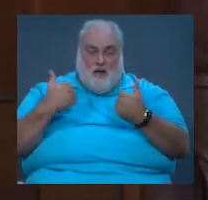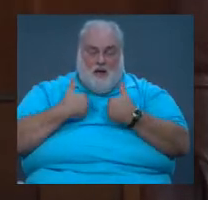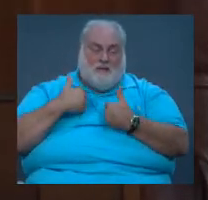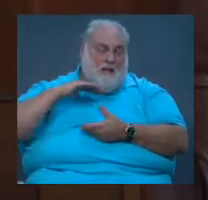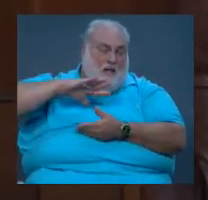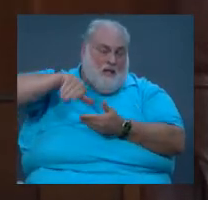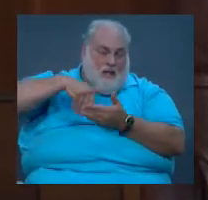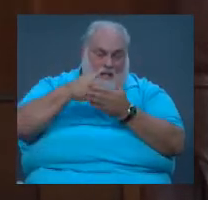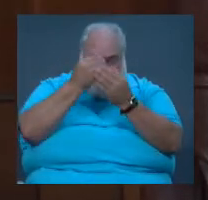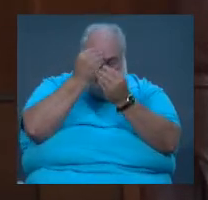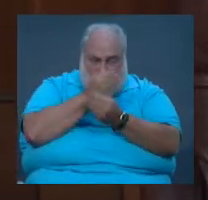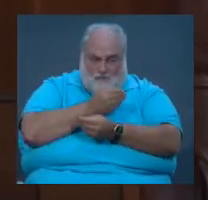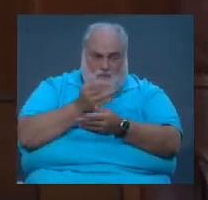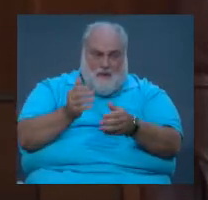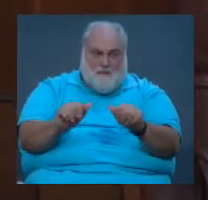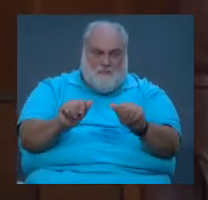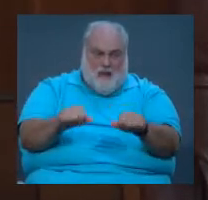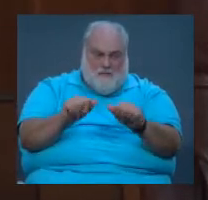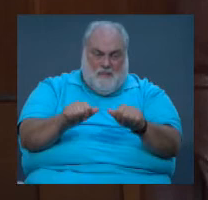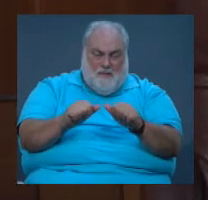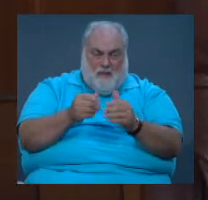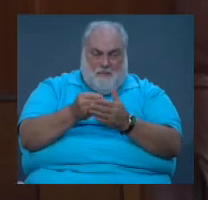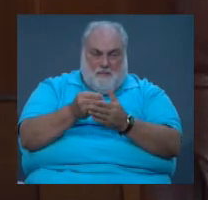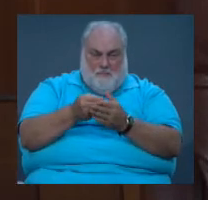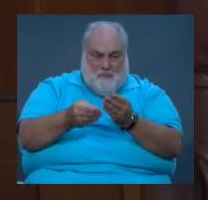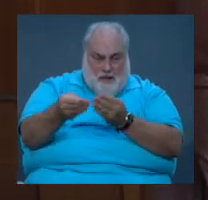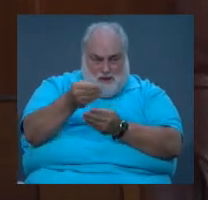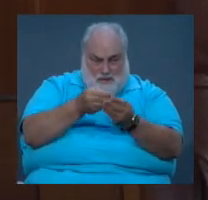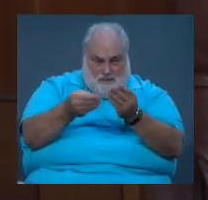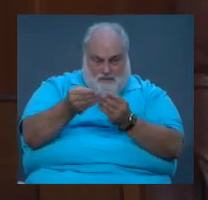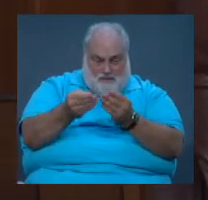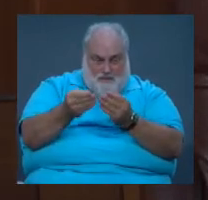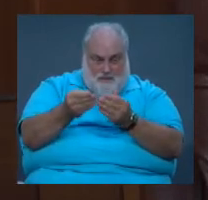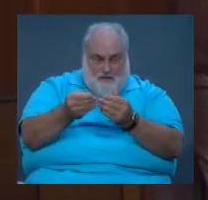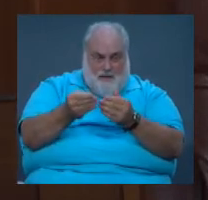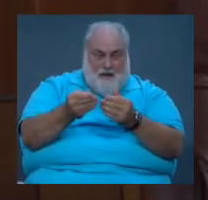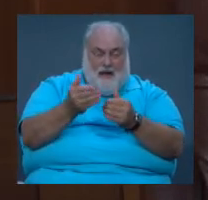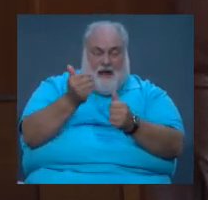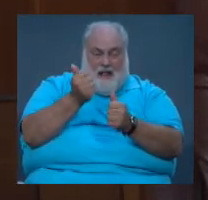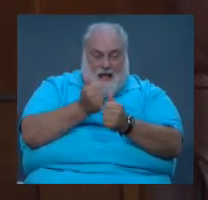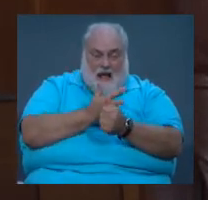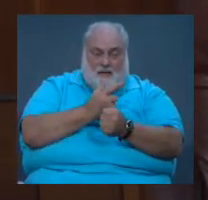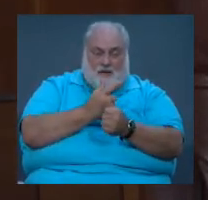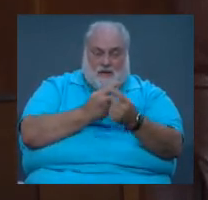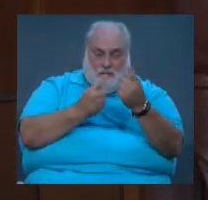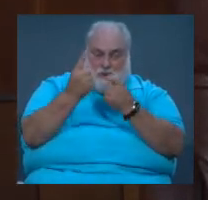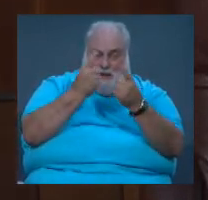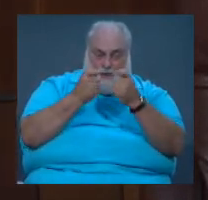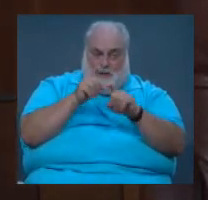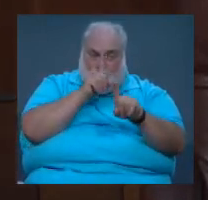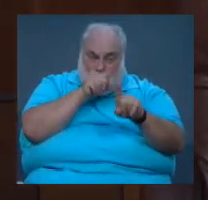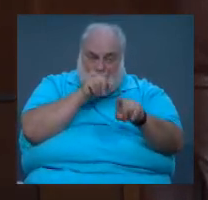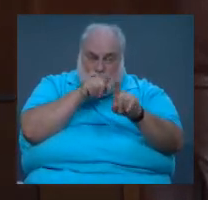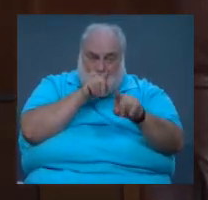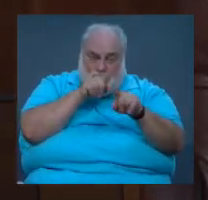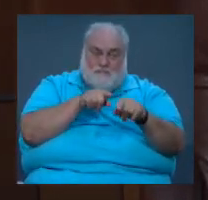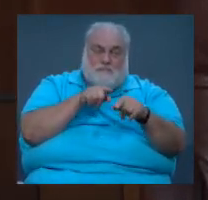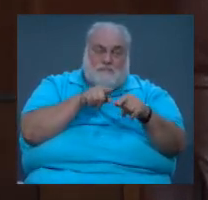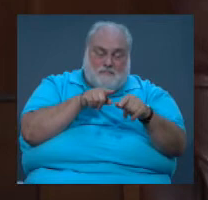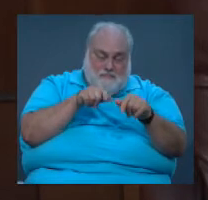all of the knowledge possible about the budgeting process, number one, that has every question possible to